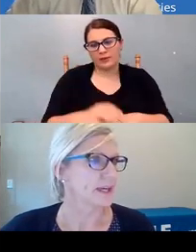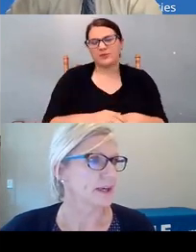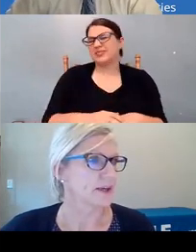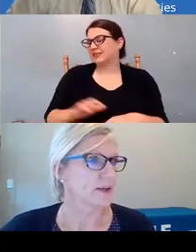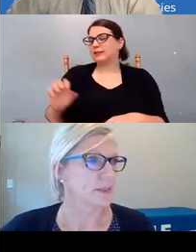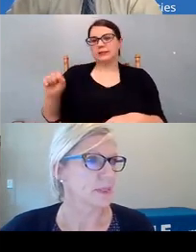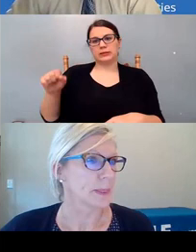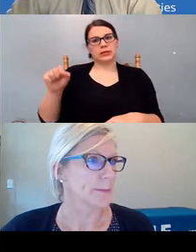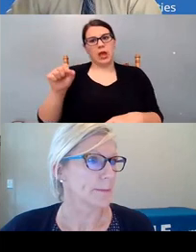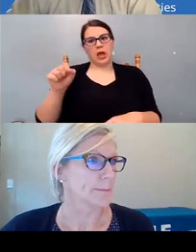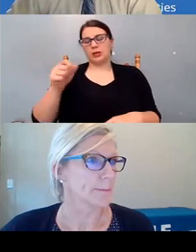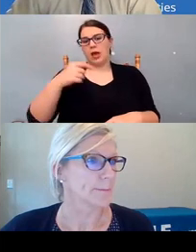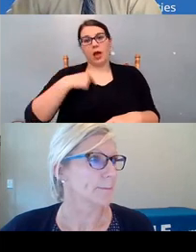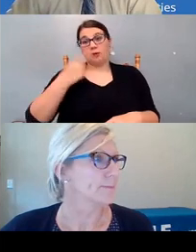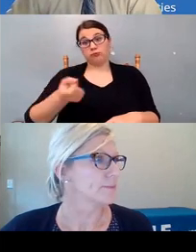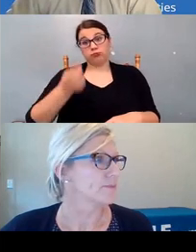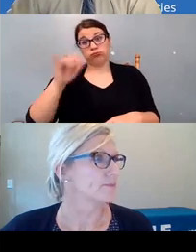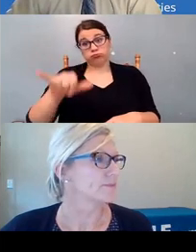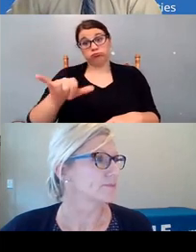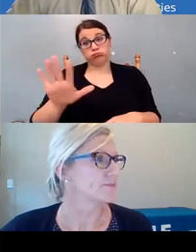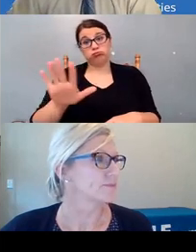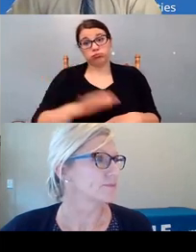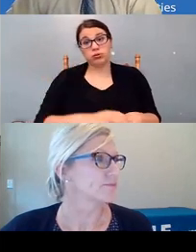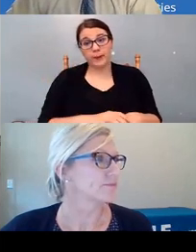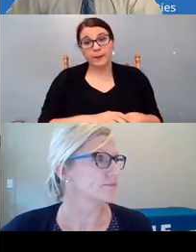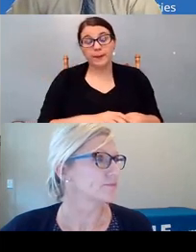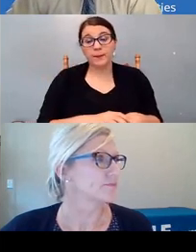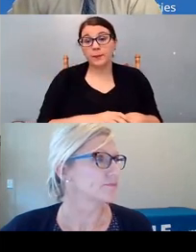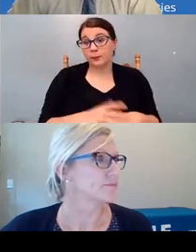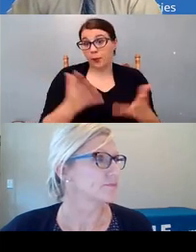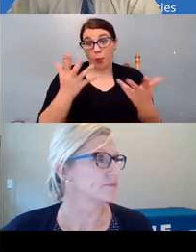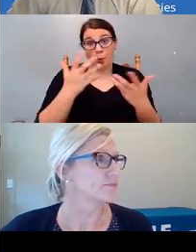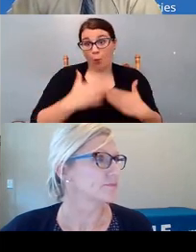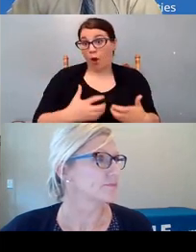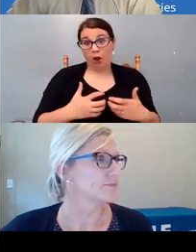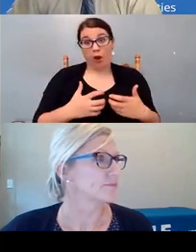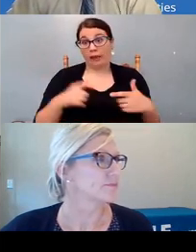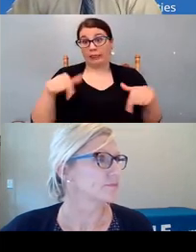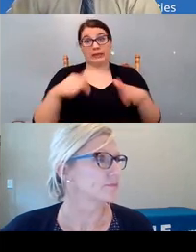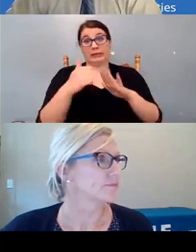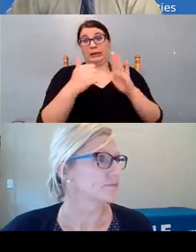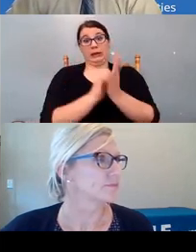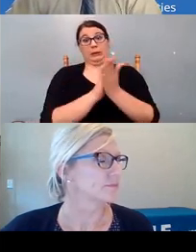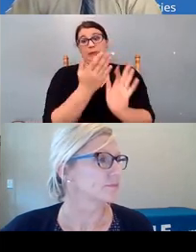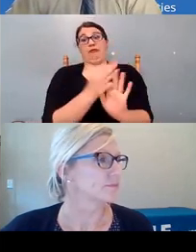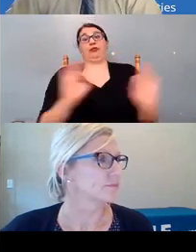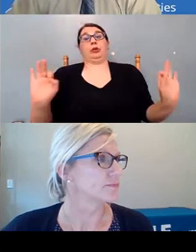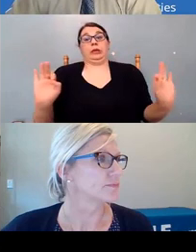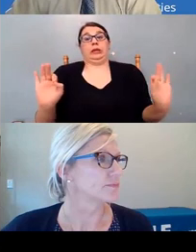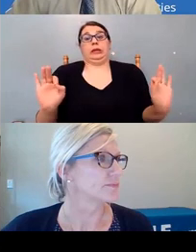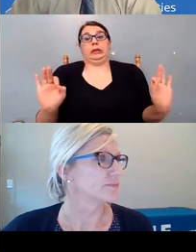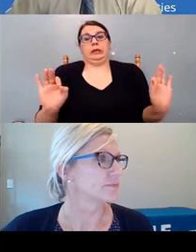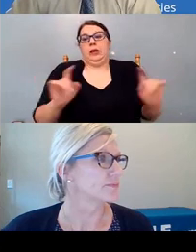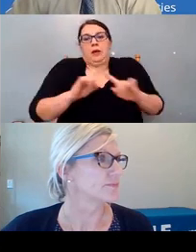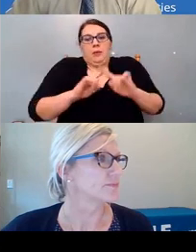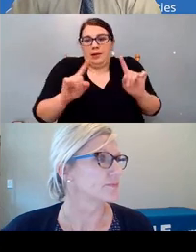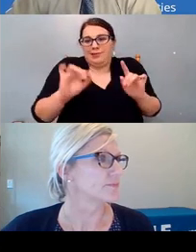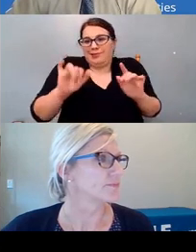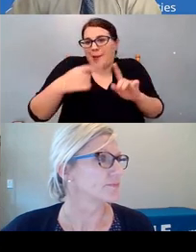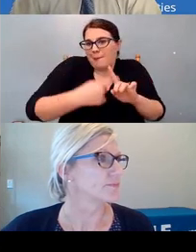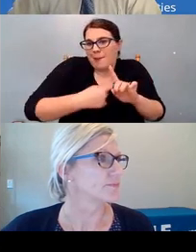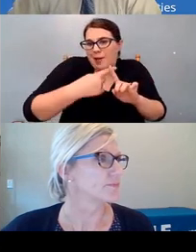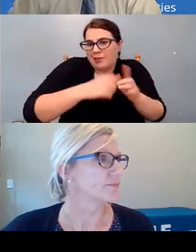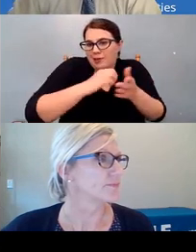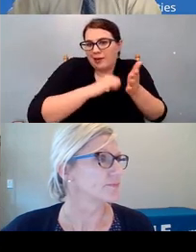Yeah, for sure, and it's totally understandable. You know, we wish we could make these accounts free. Basically, the monthly charge in the account